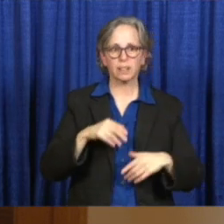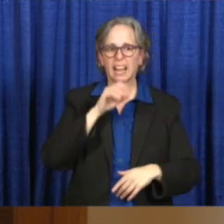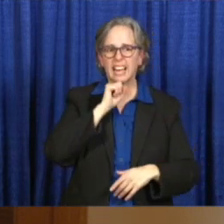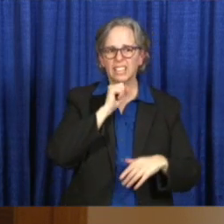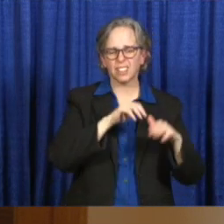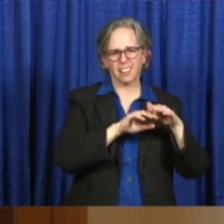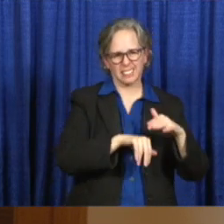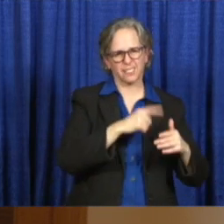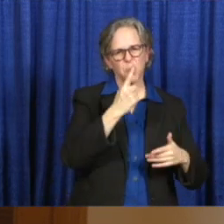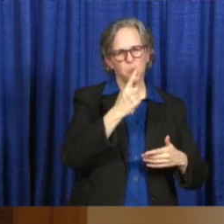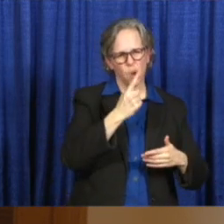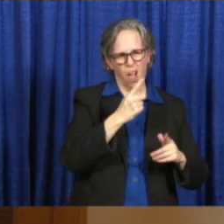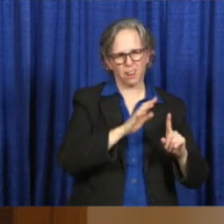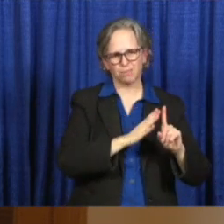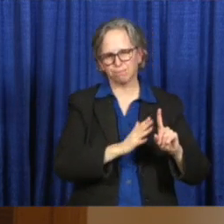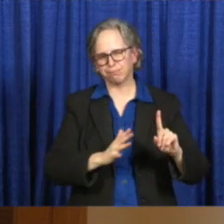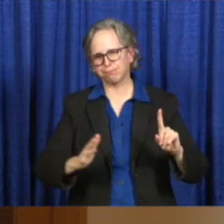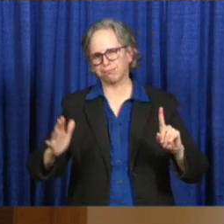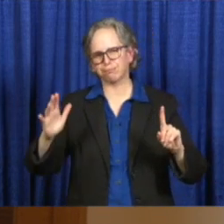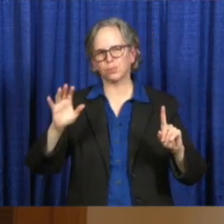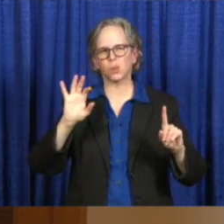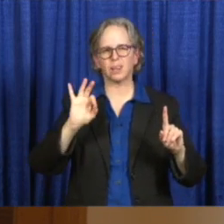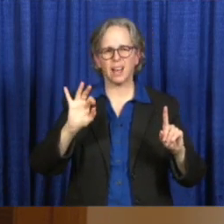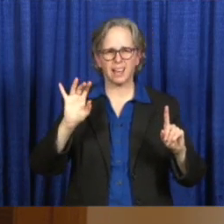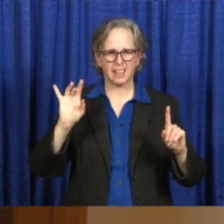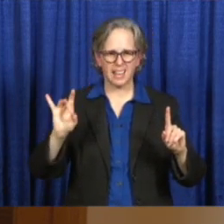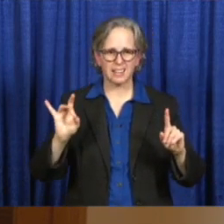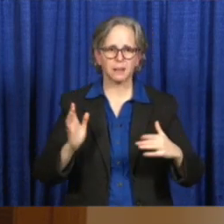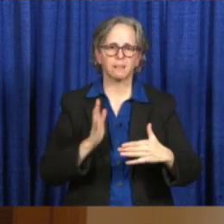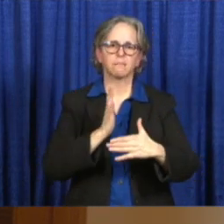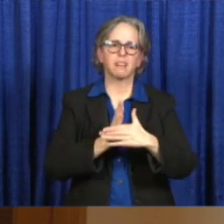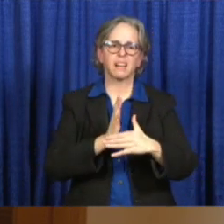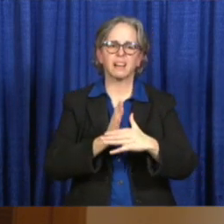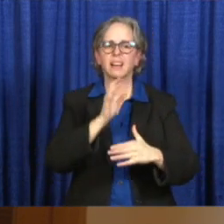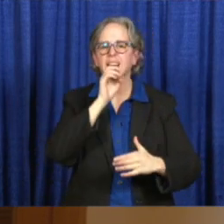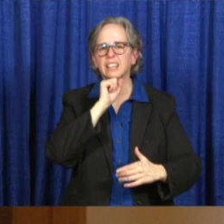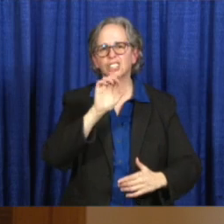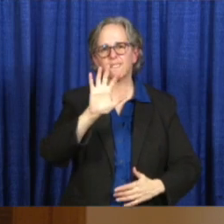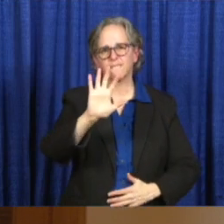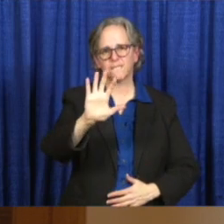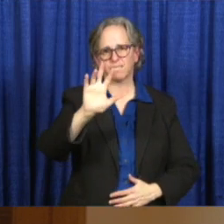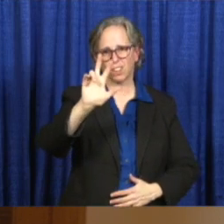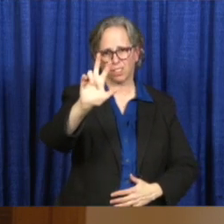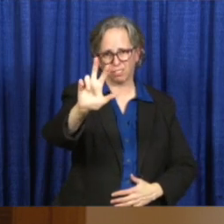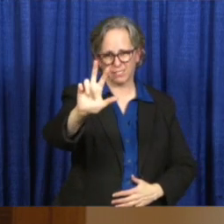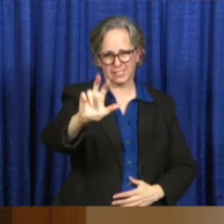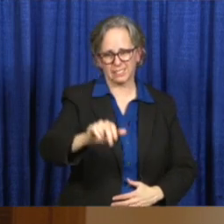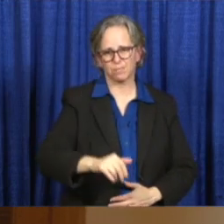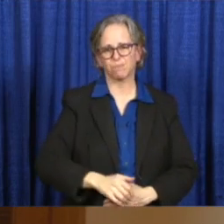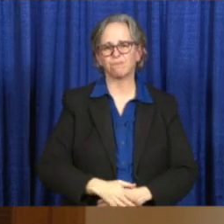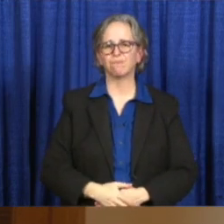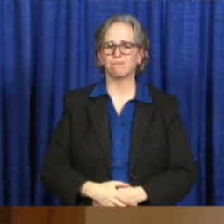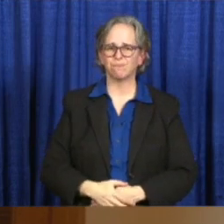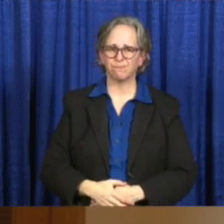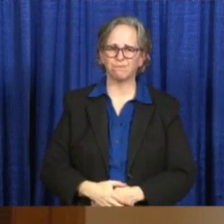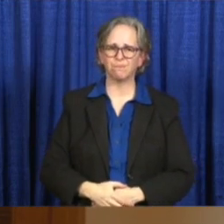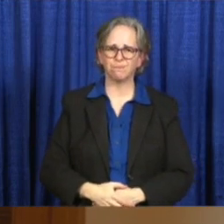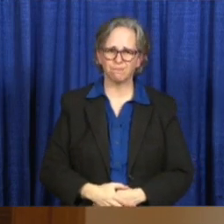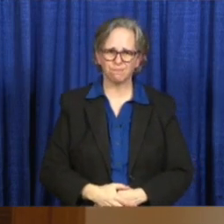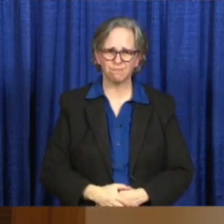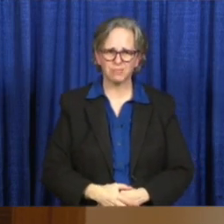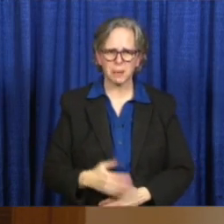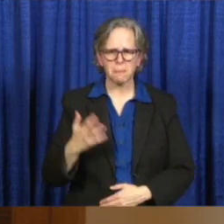age to 99, with a median age of 53. We had talked a little bit in the past